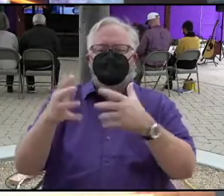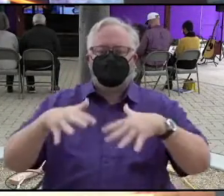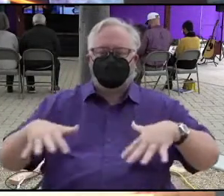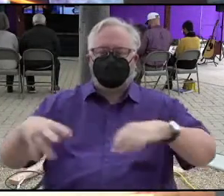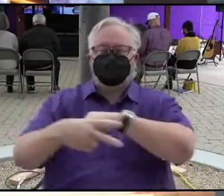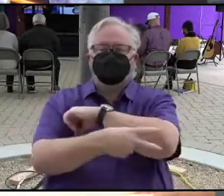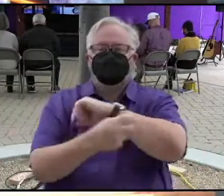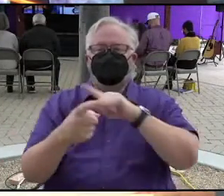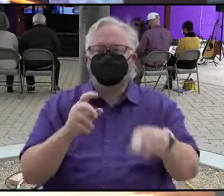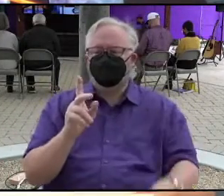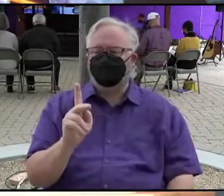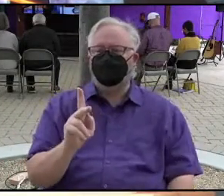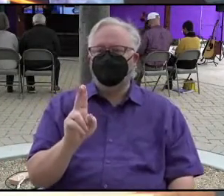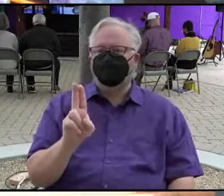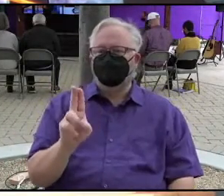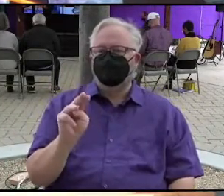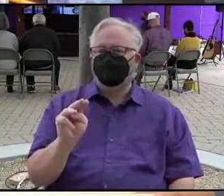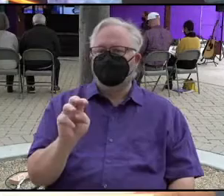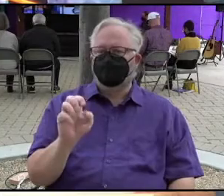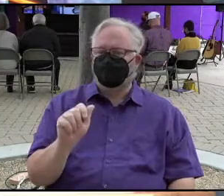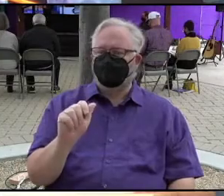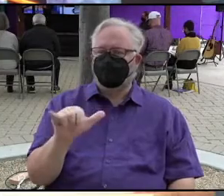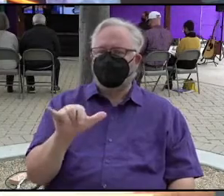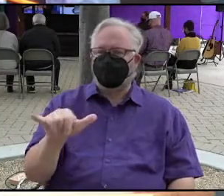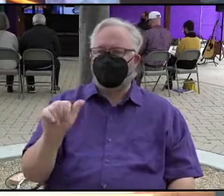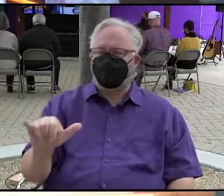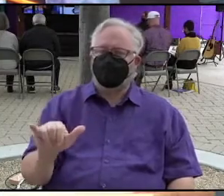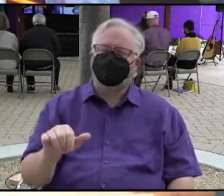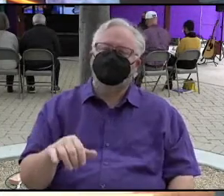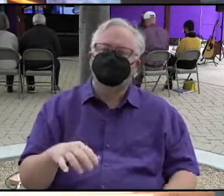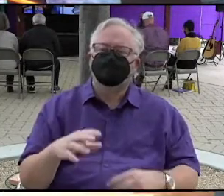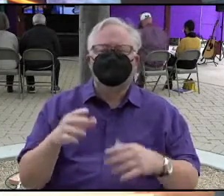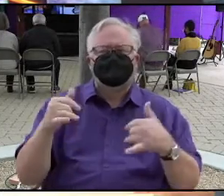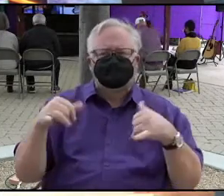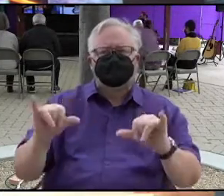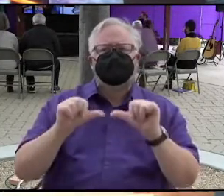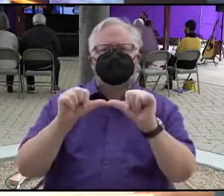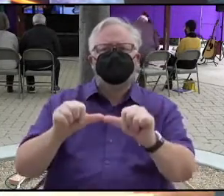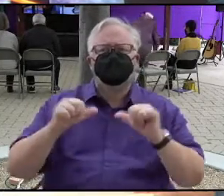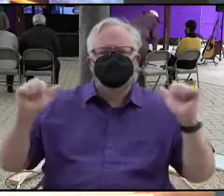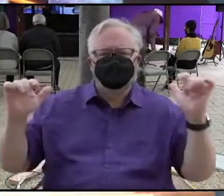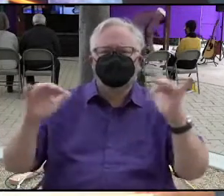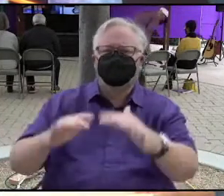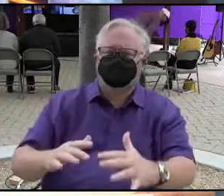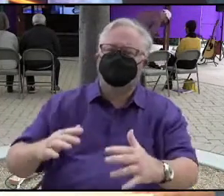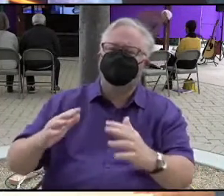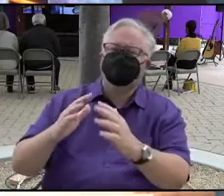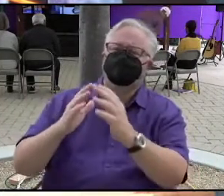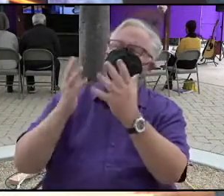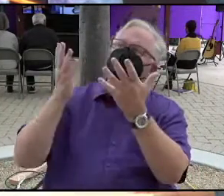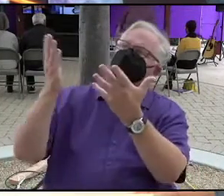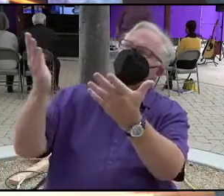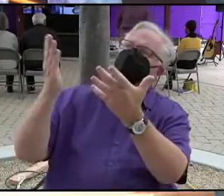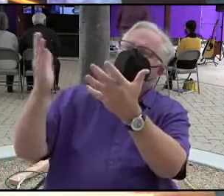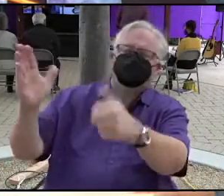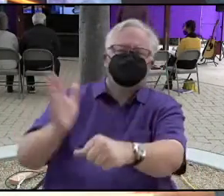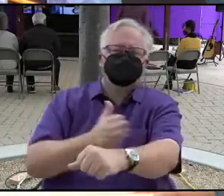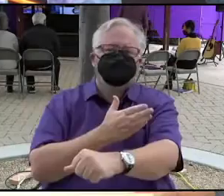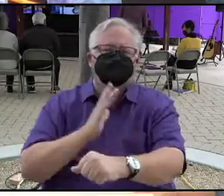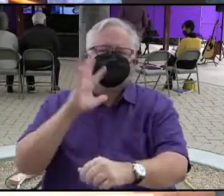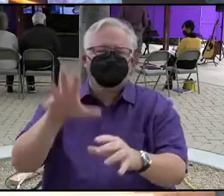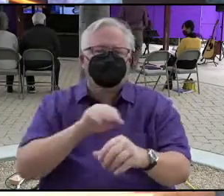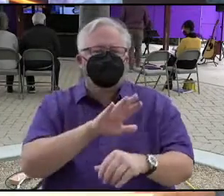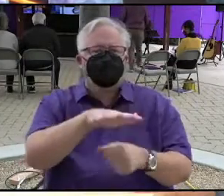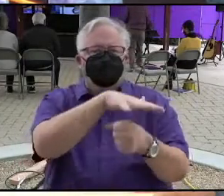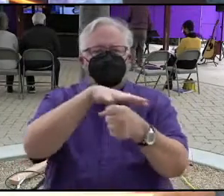Kumeyaay, who continue to pray, sing, gather, and live throughout their territories. As we journey together, may